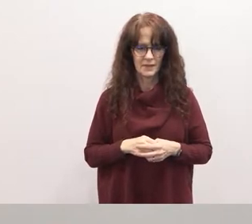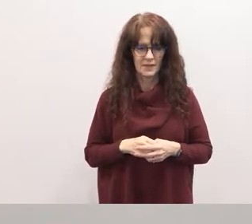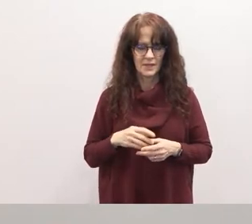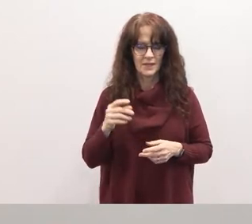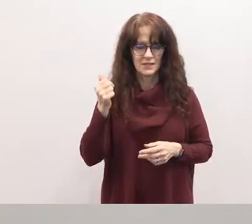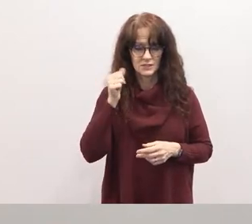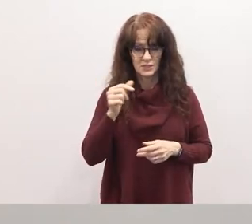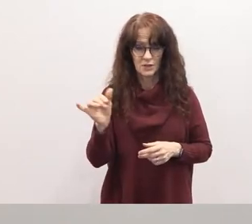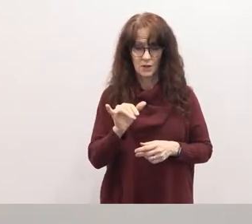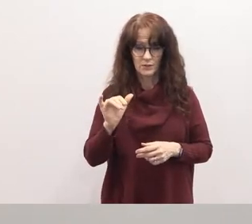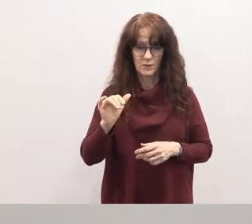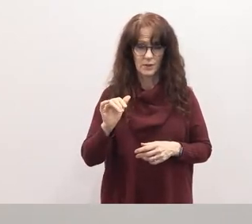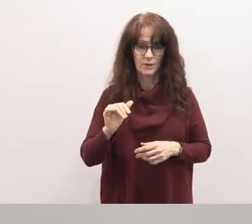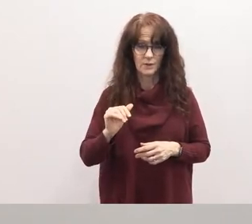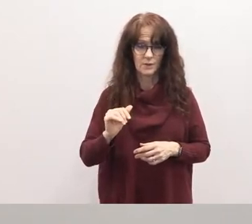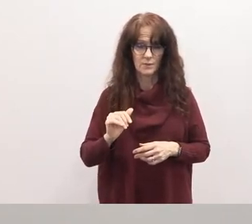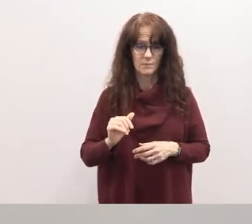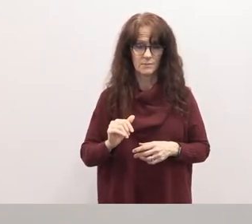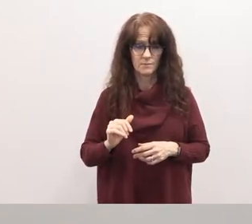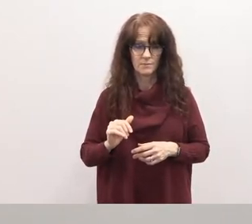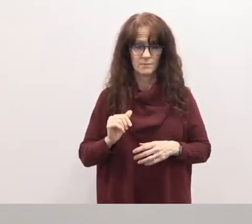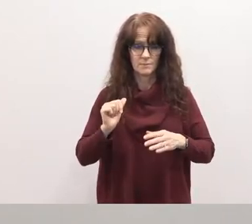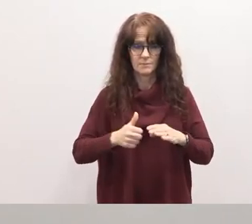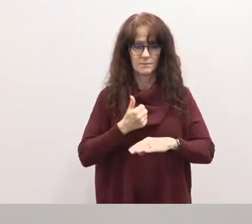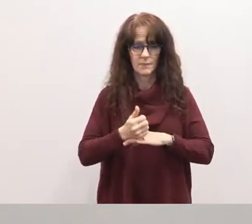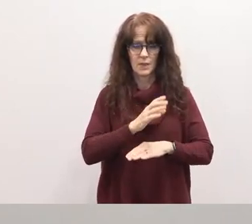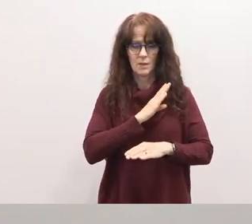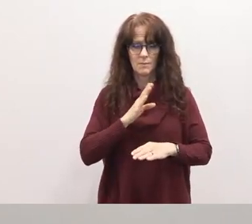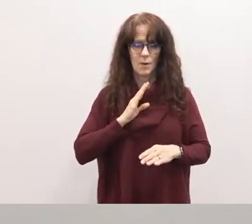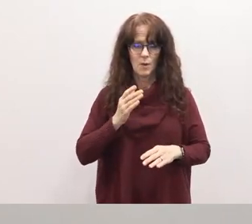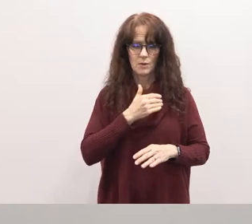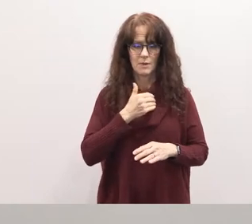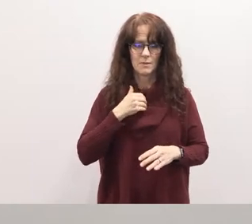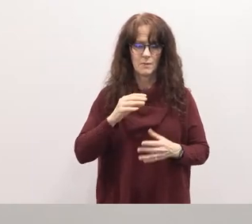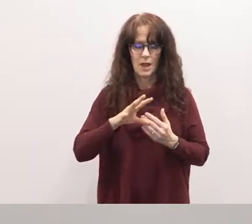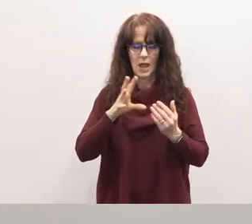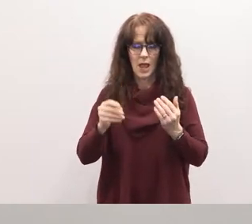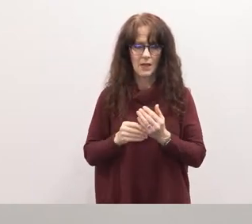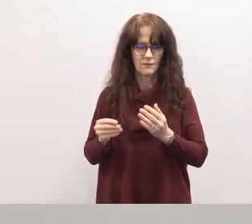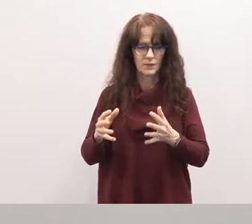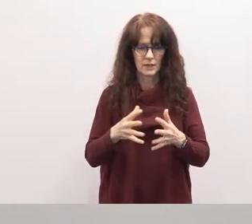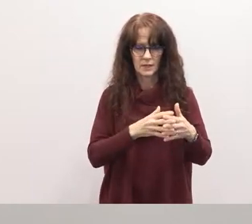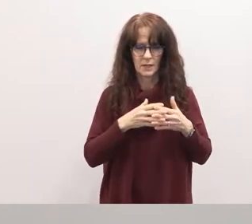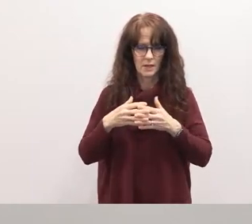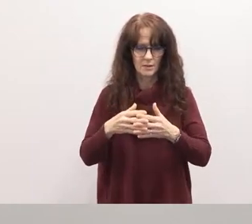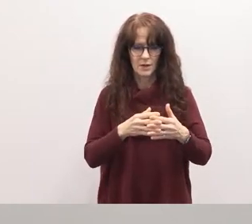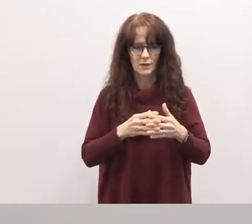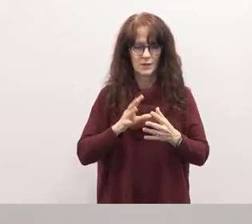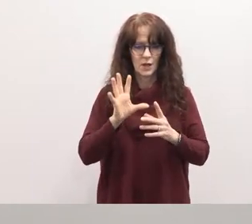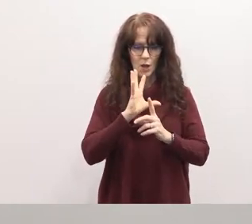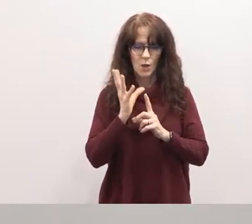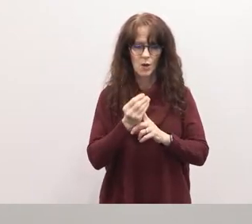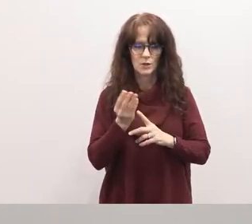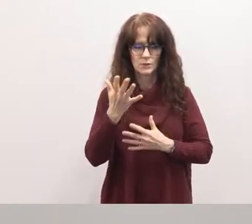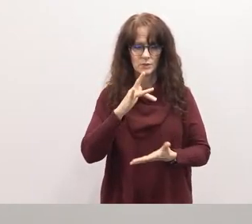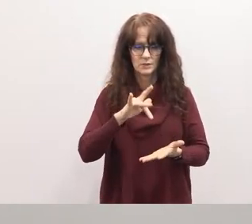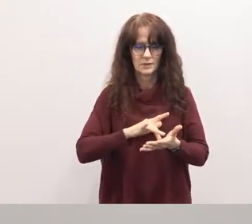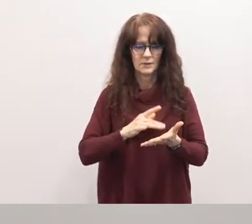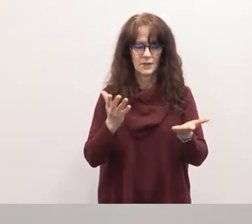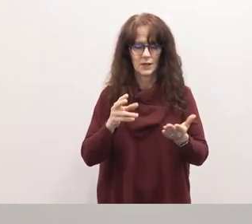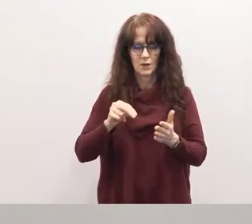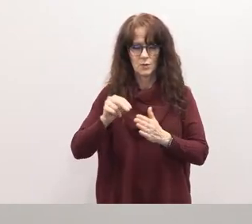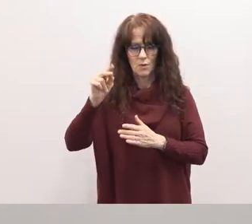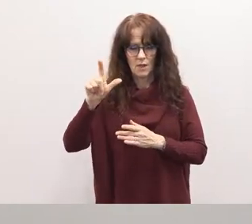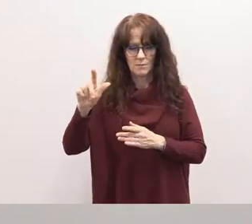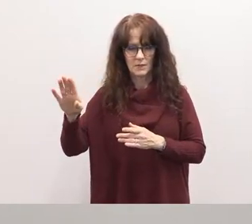She's also a founding board member of the African American Cultural Center here in Long Beach, in North Long Beach, a